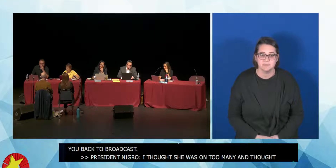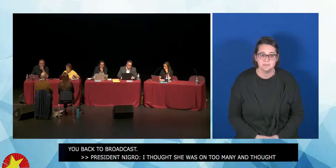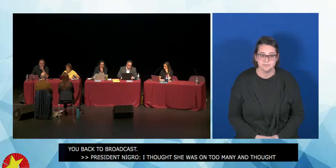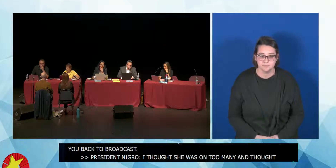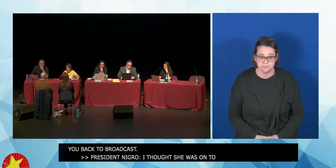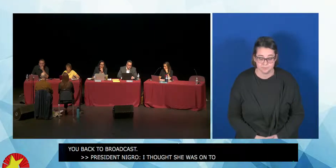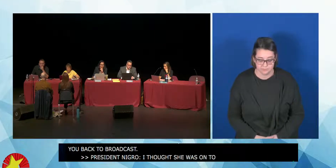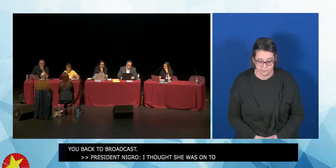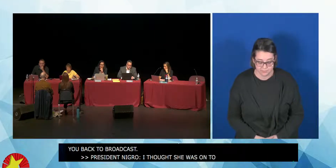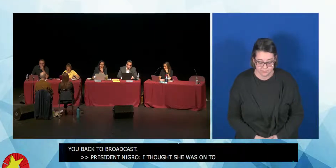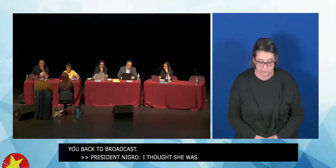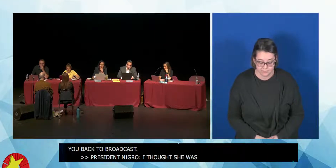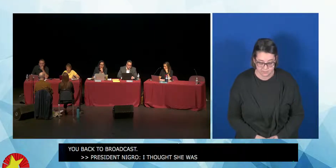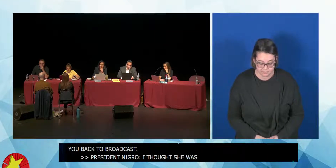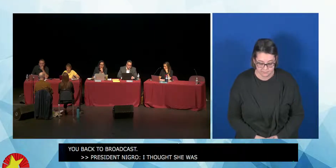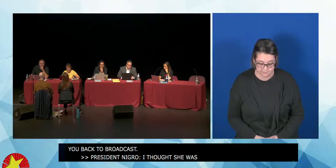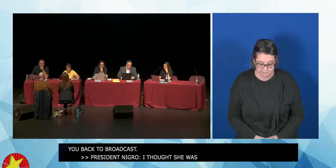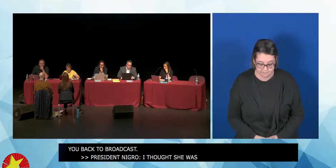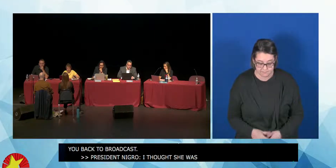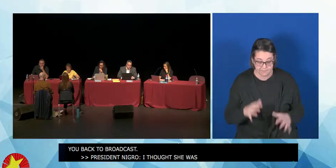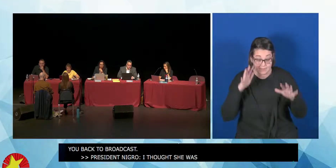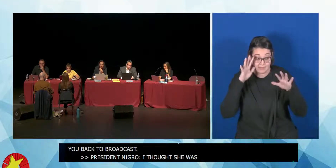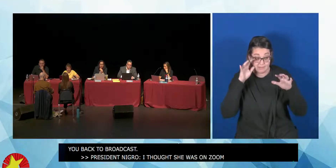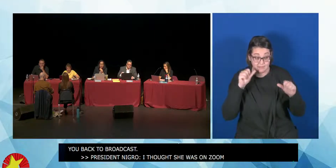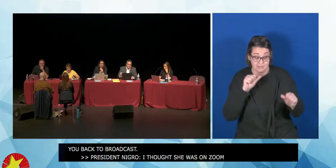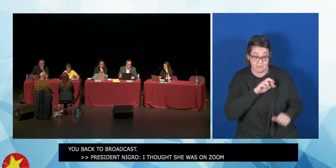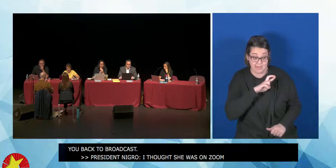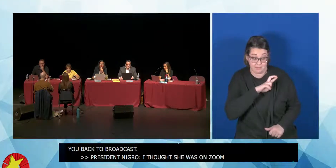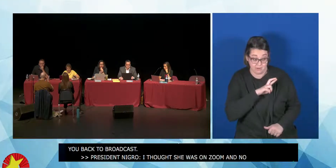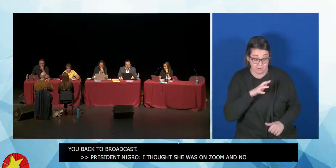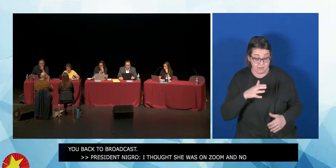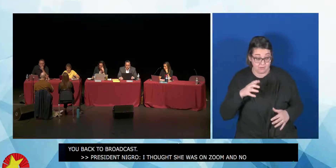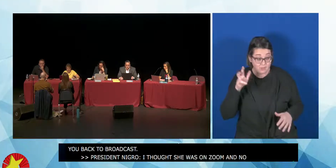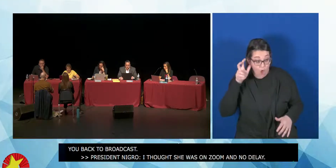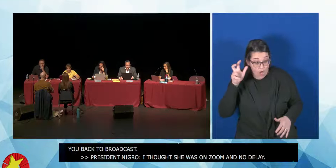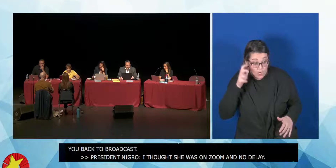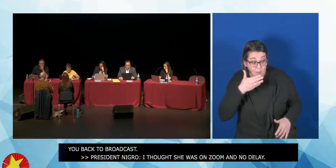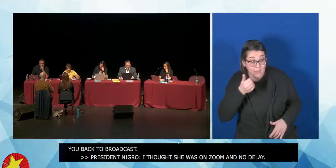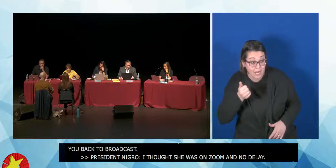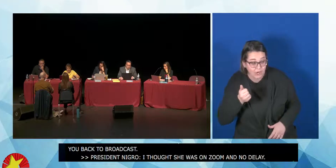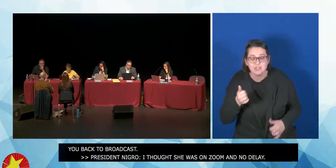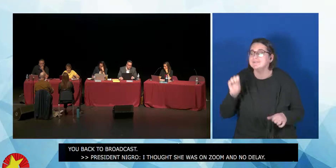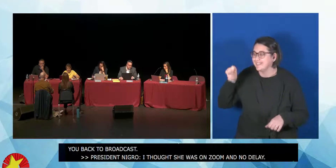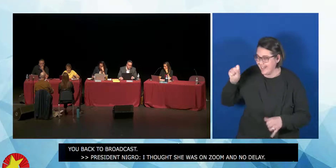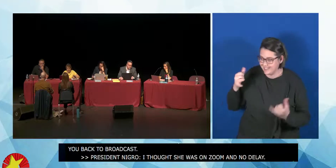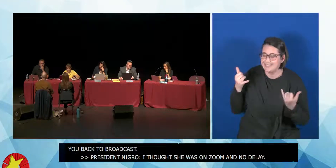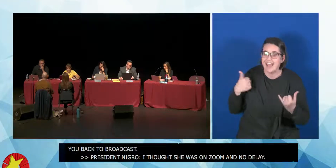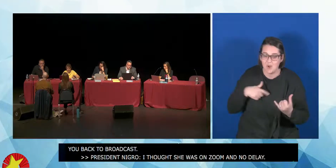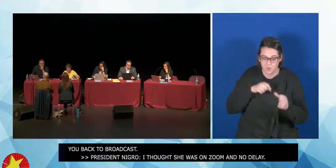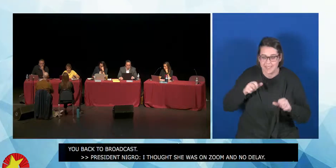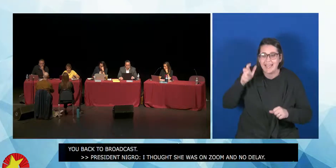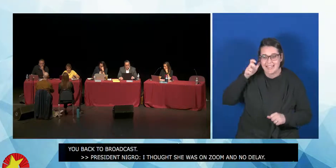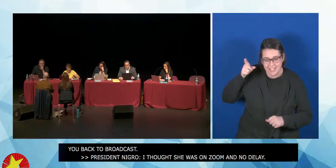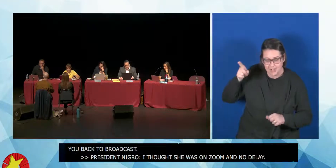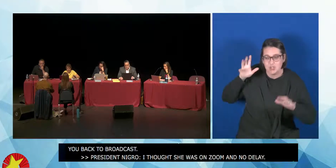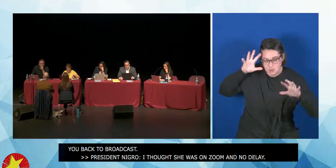So is the audio better? Yes, no, we can hear you now, Superintendent.